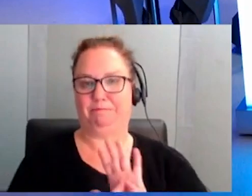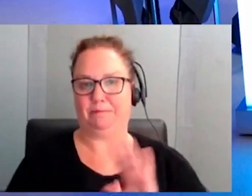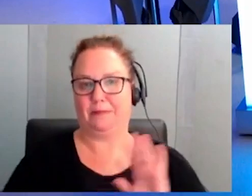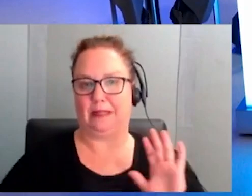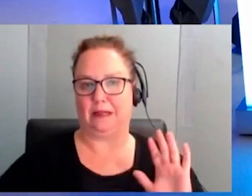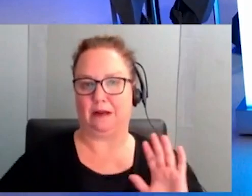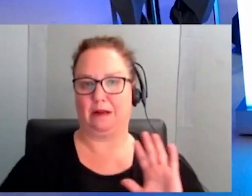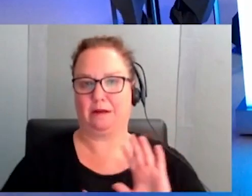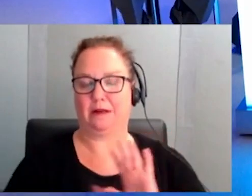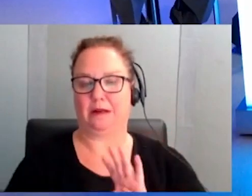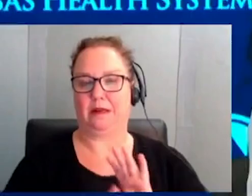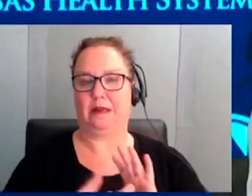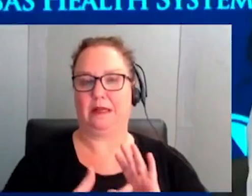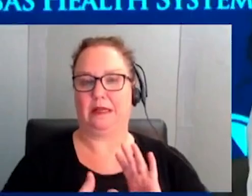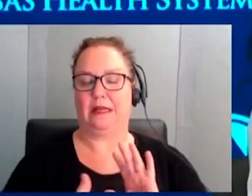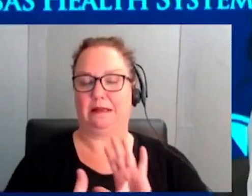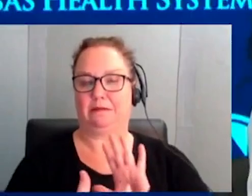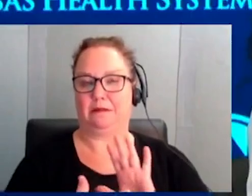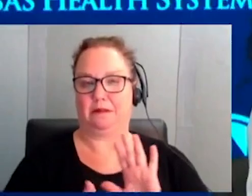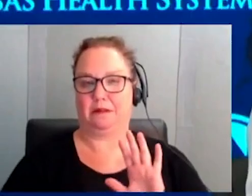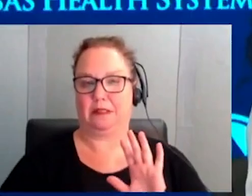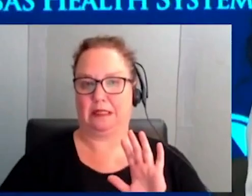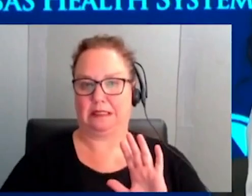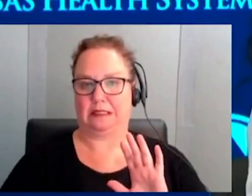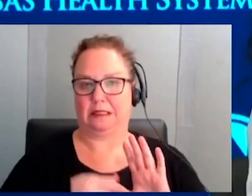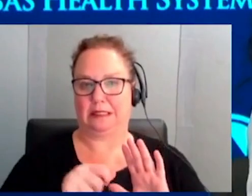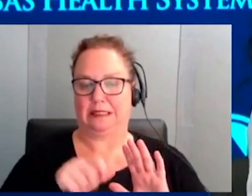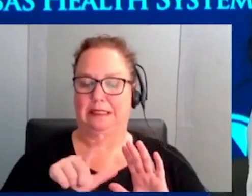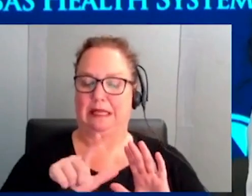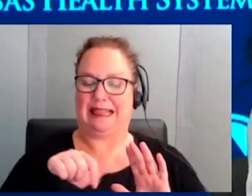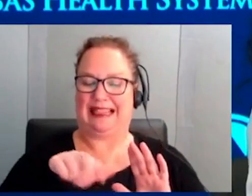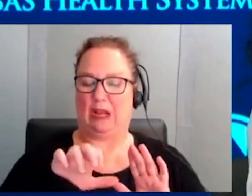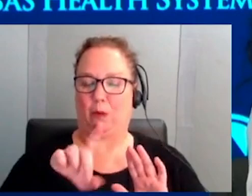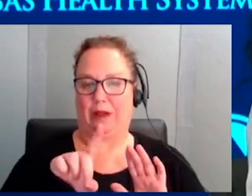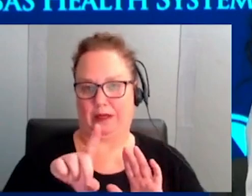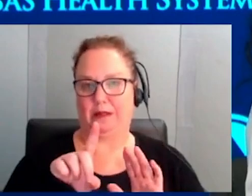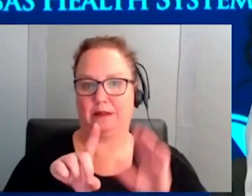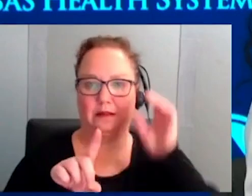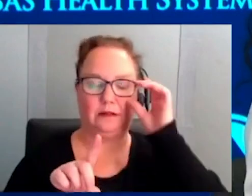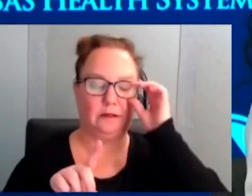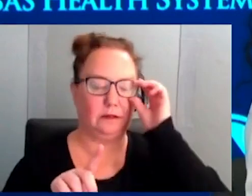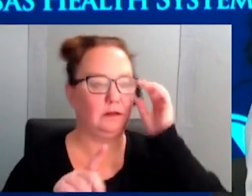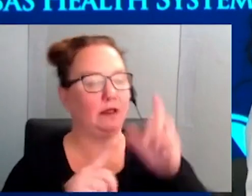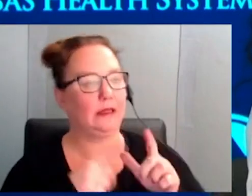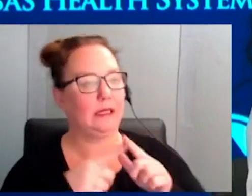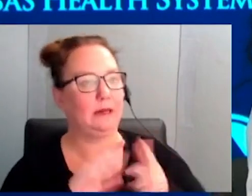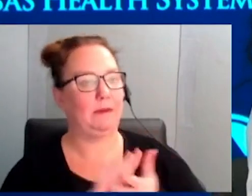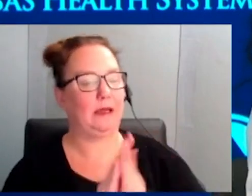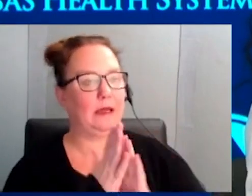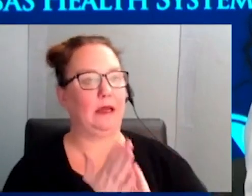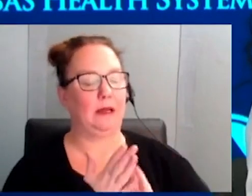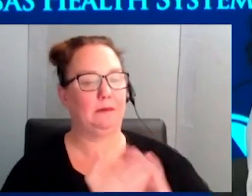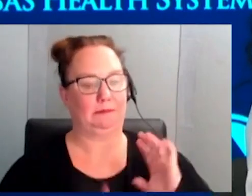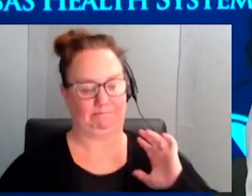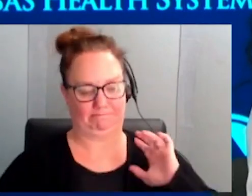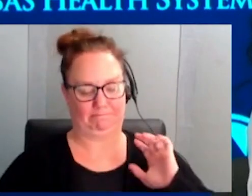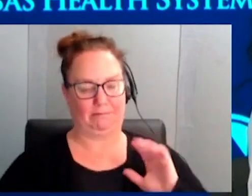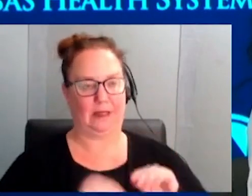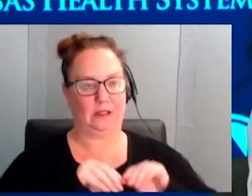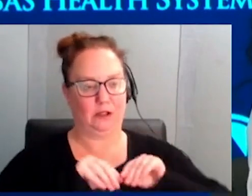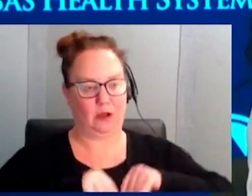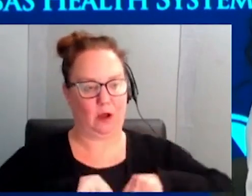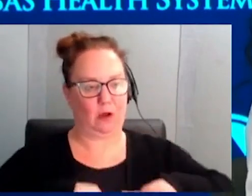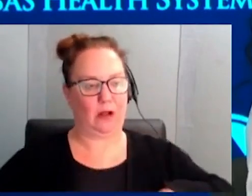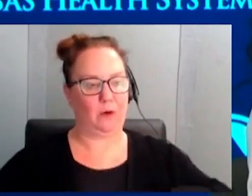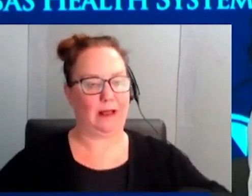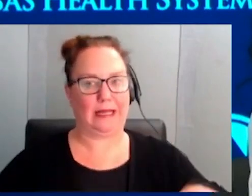it's a subcutaneous injection. It's a liquid injection that then becomes a depot, and then it slowly releases from there